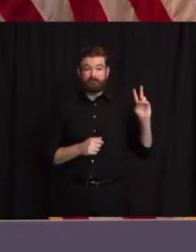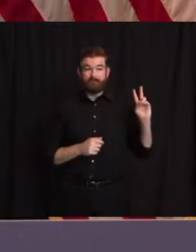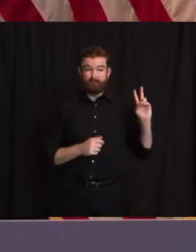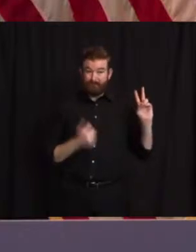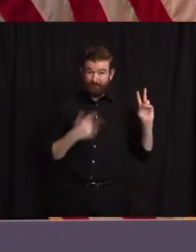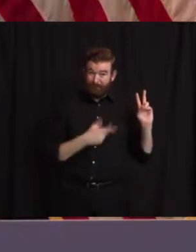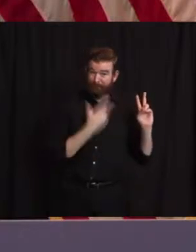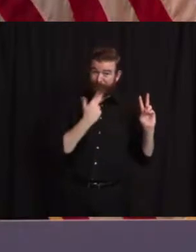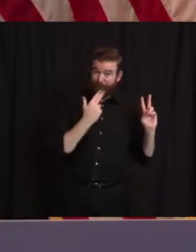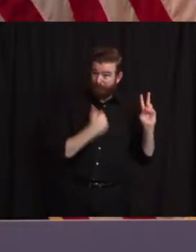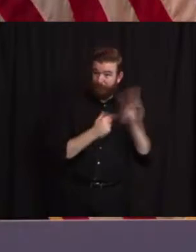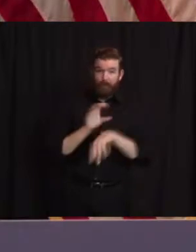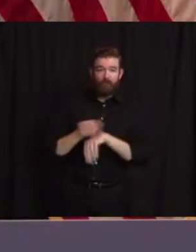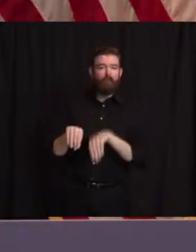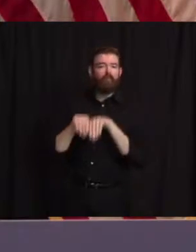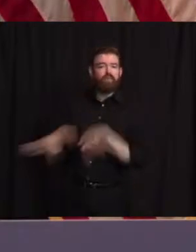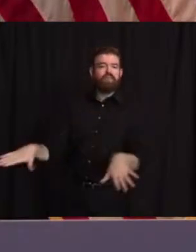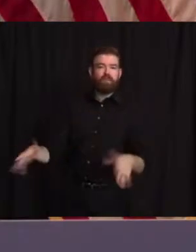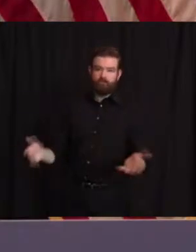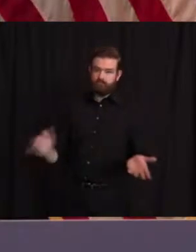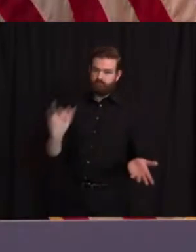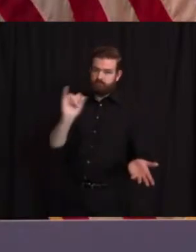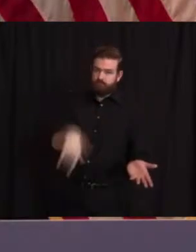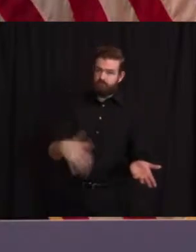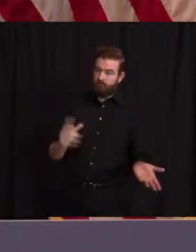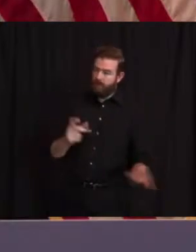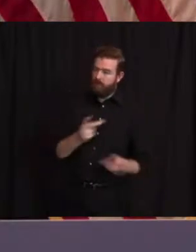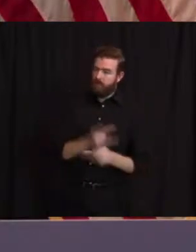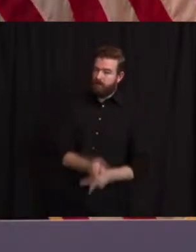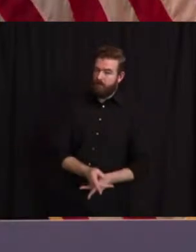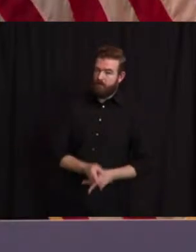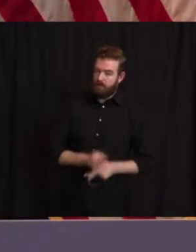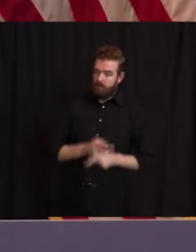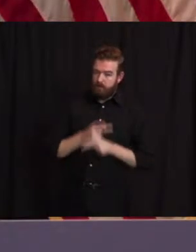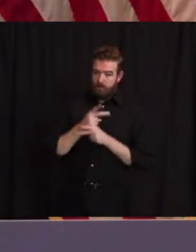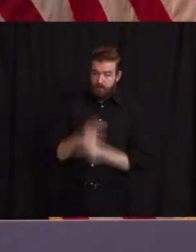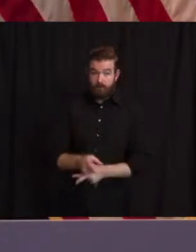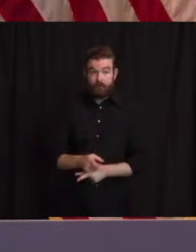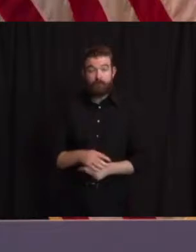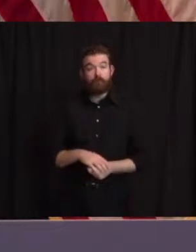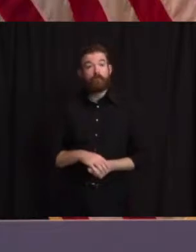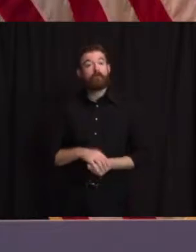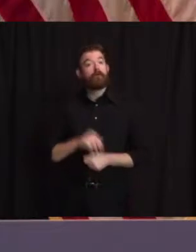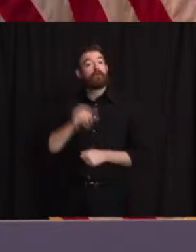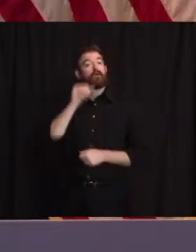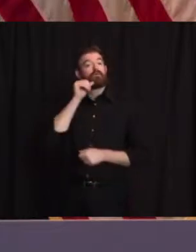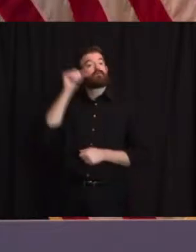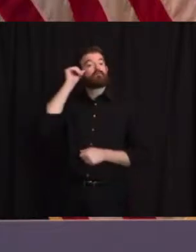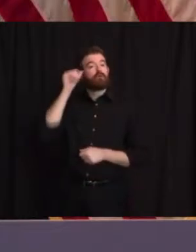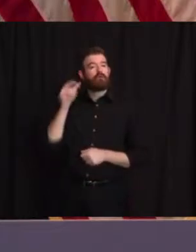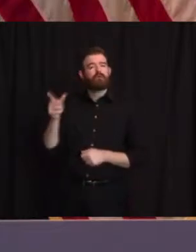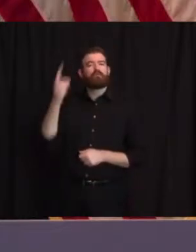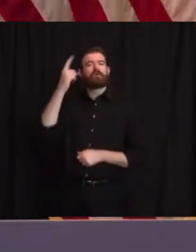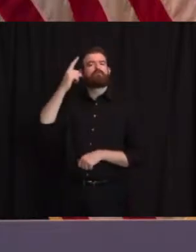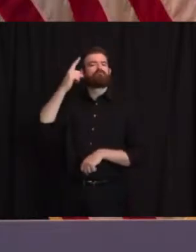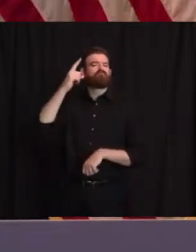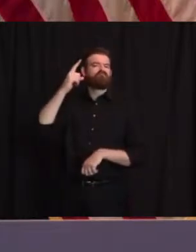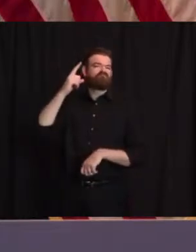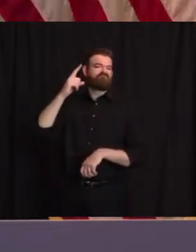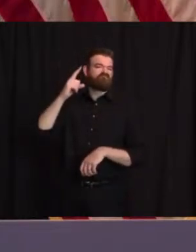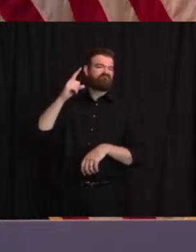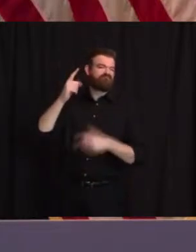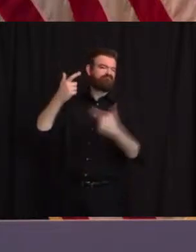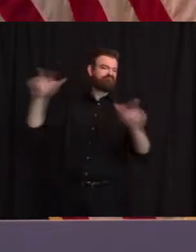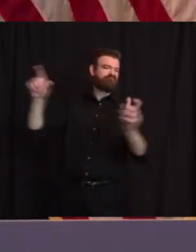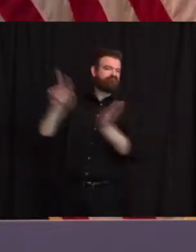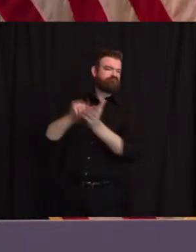well. A big piece yesterday in one of the national newspapers that not only are the big gatherings indoors in particular and